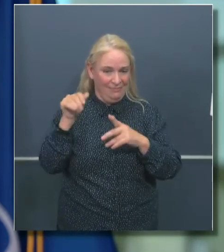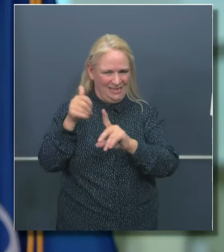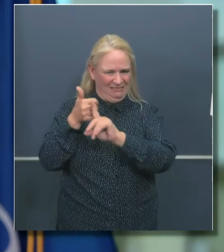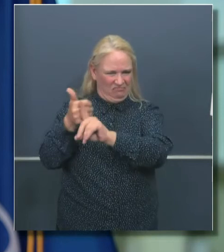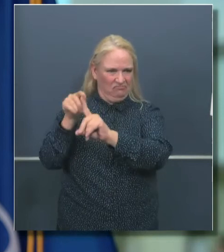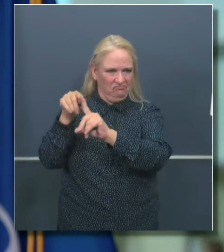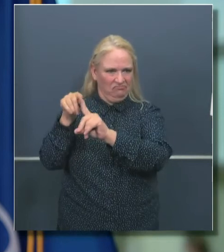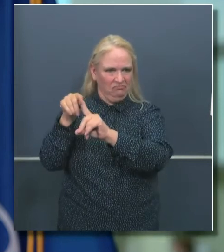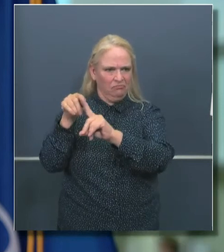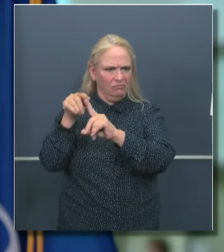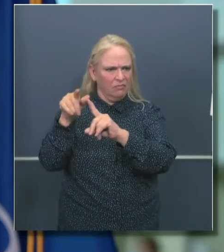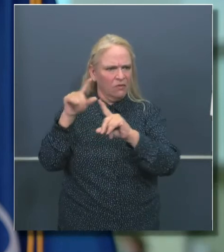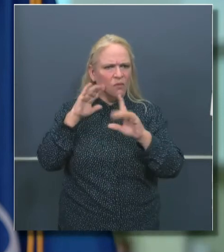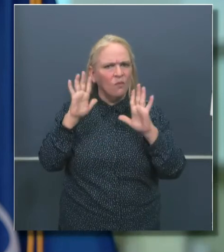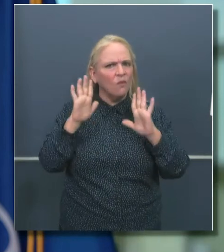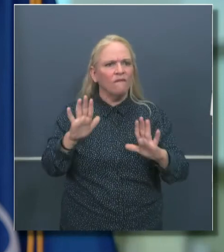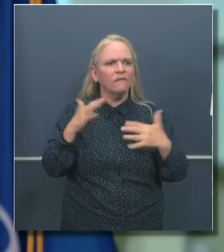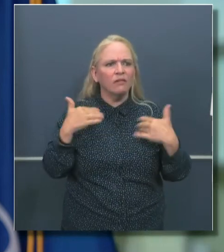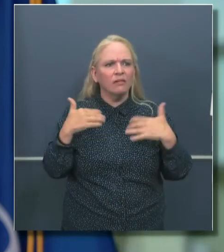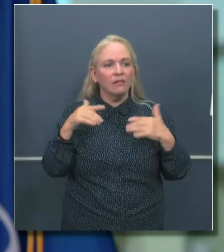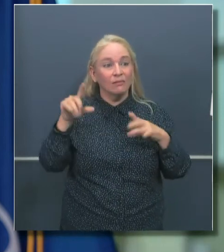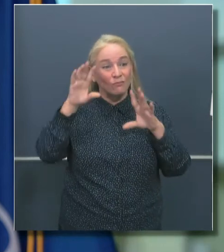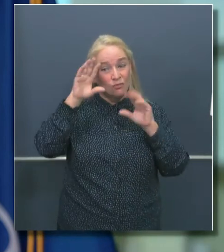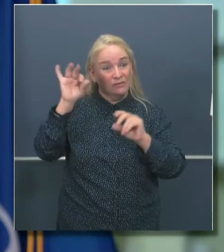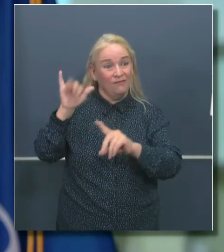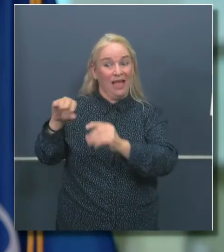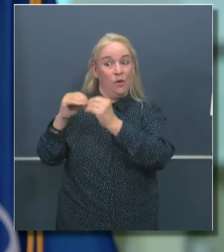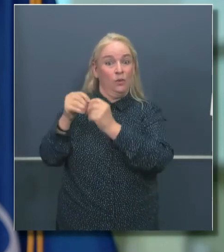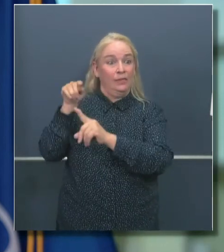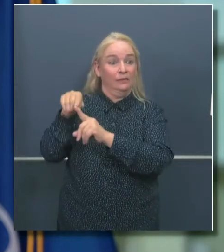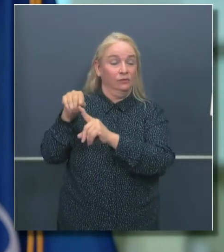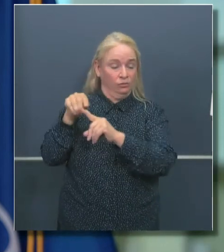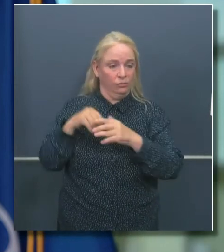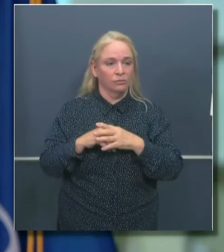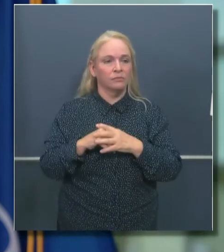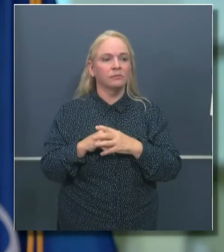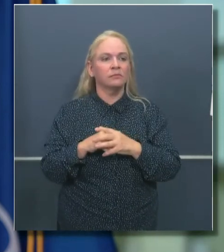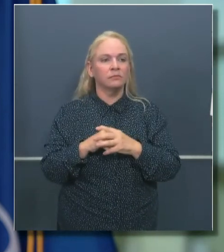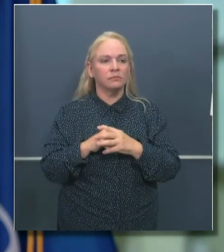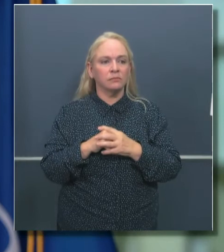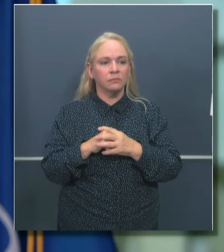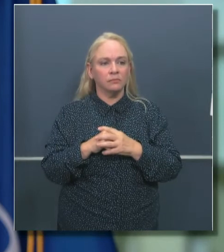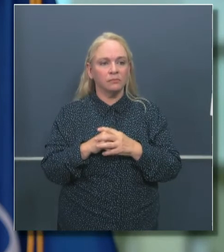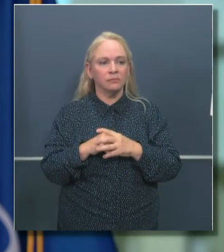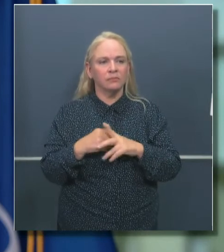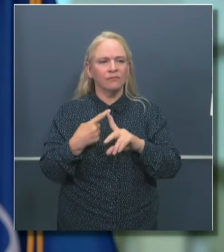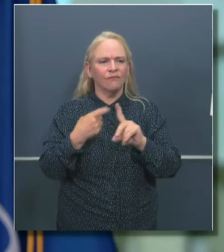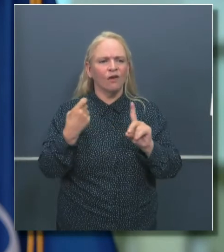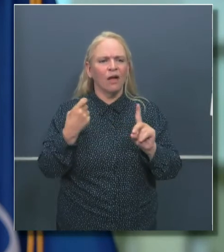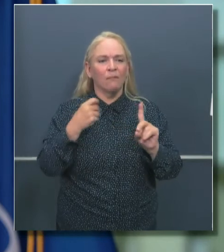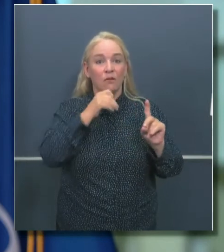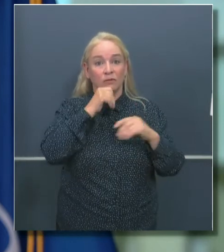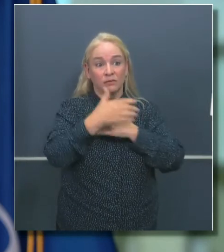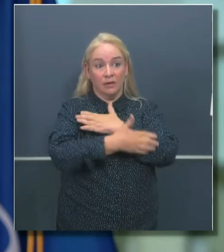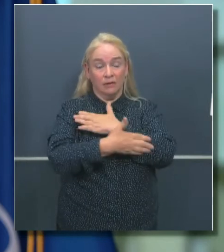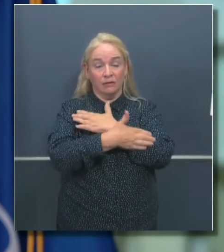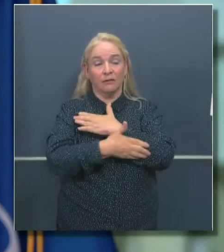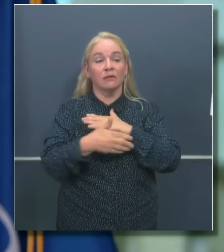a wonderful president of their organization, Supervisor Bartlett from Orange County. She